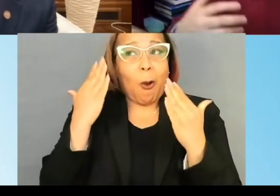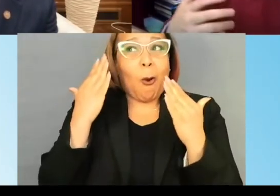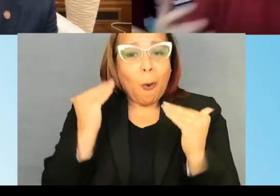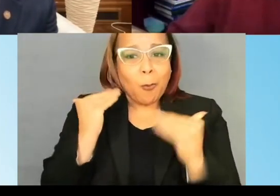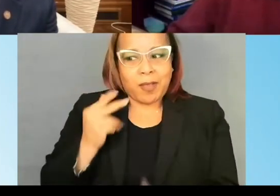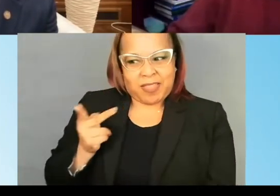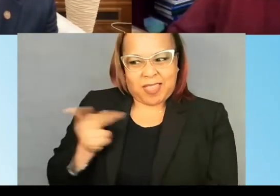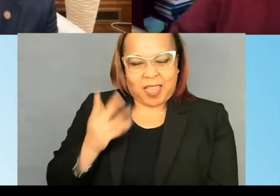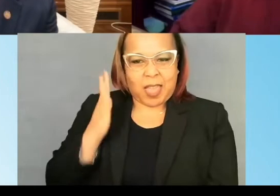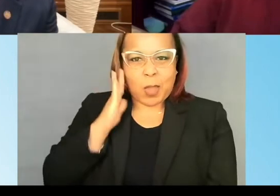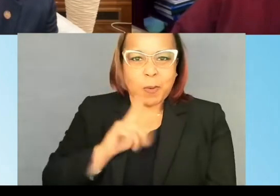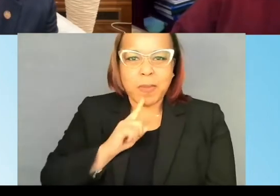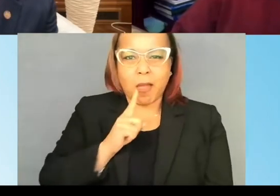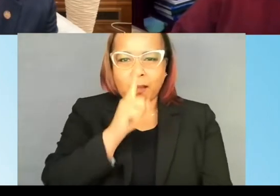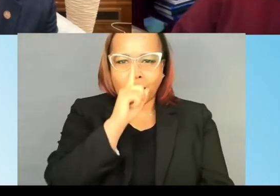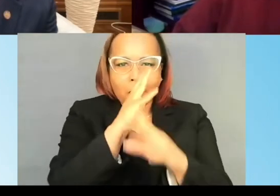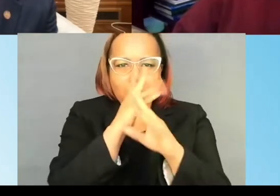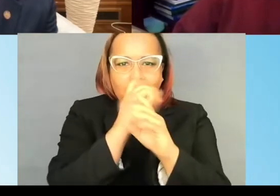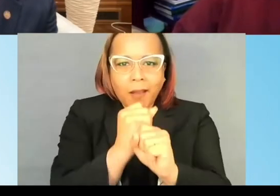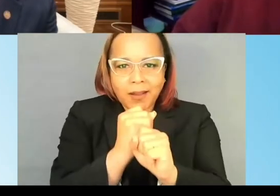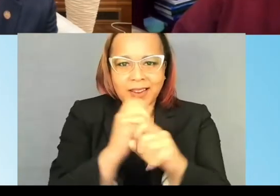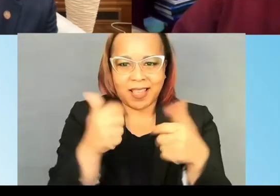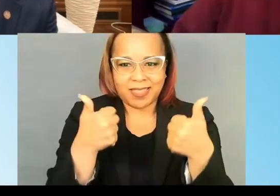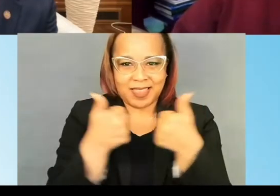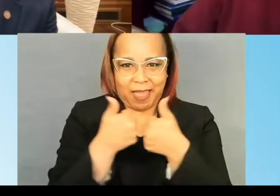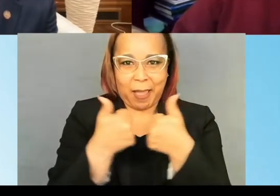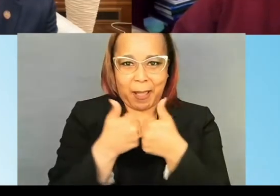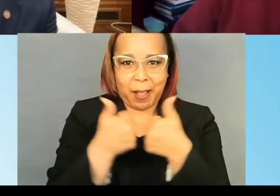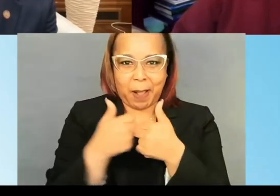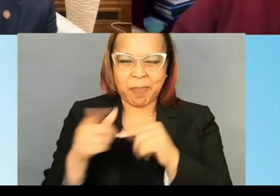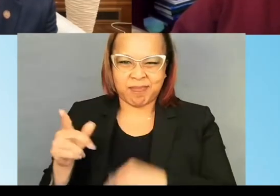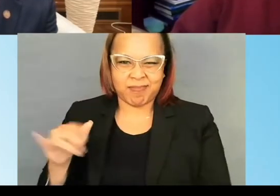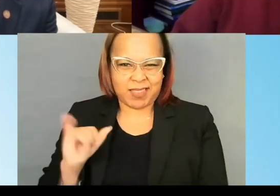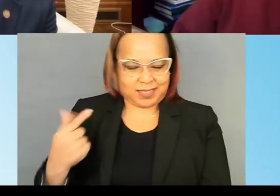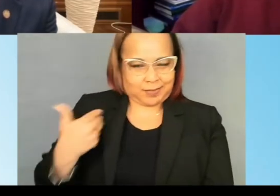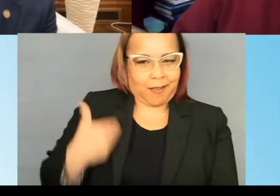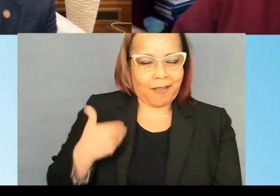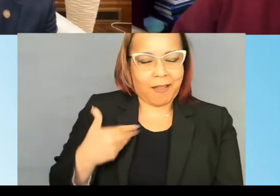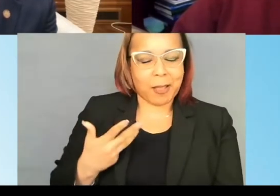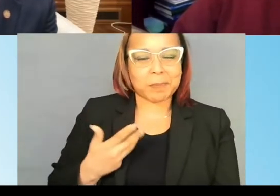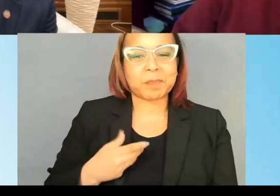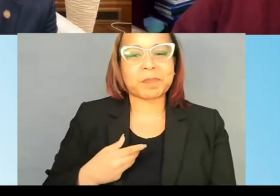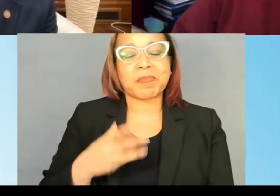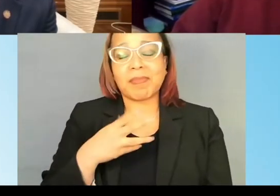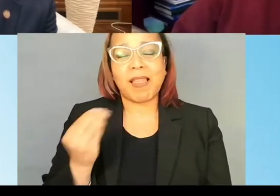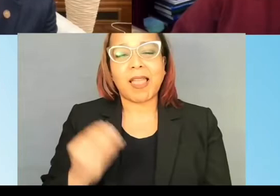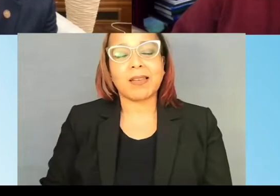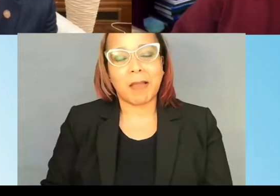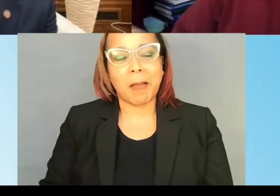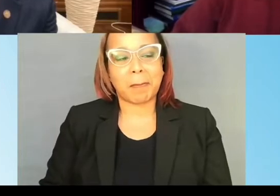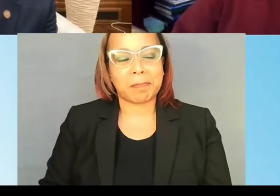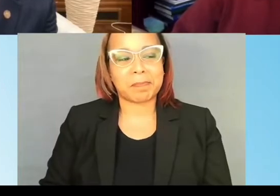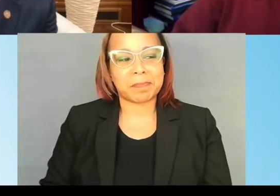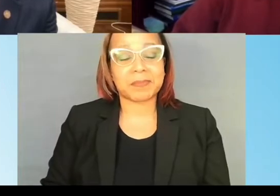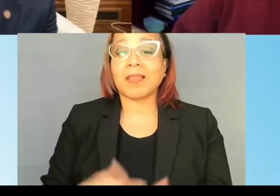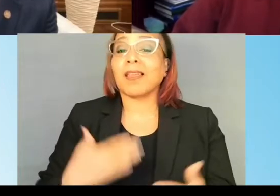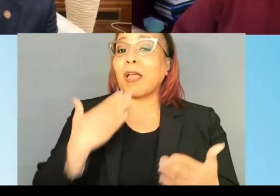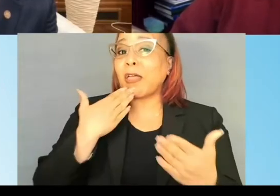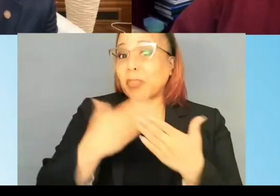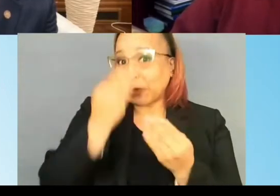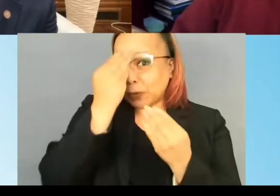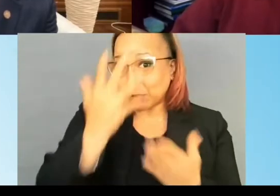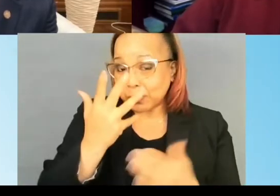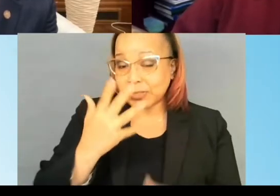they would be as engaged in the game, you know, as I would be. And the good news is that